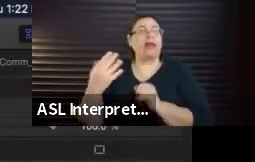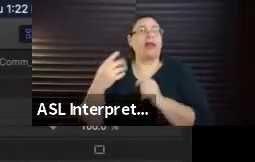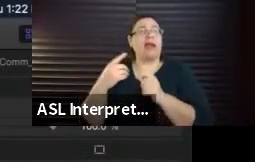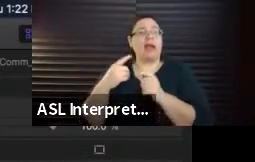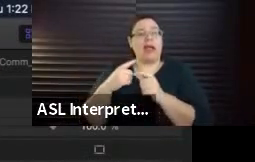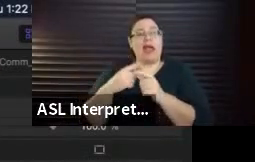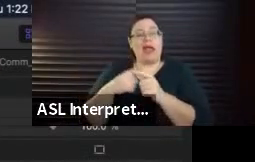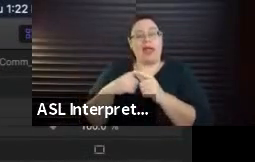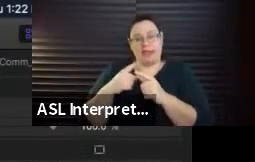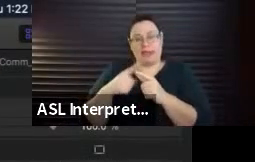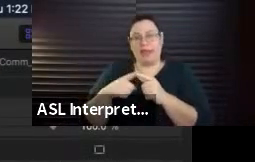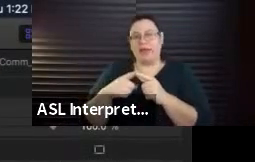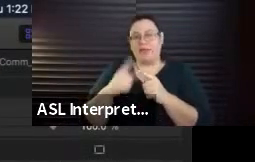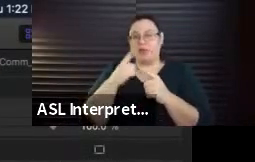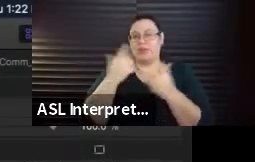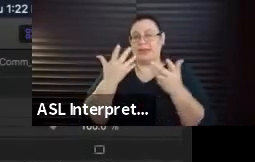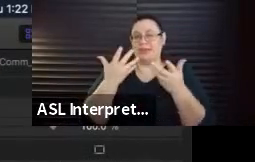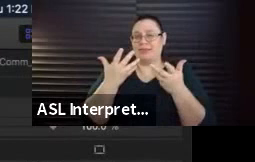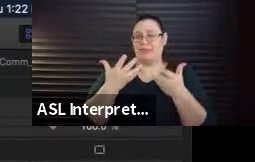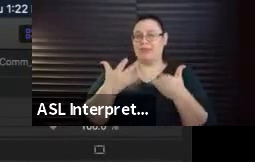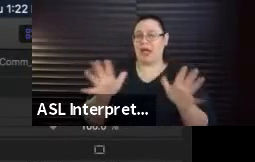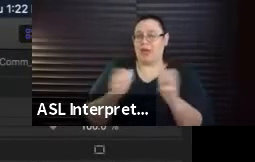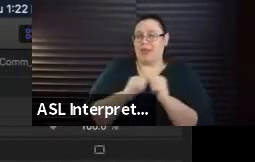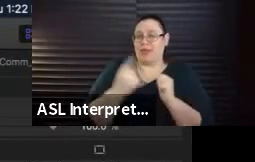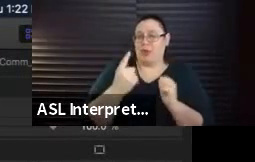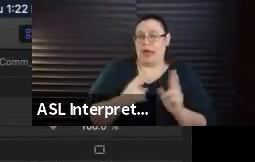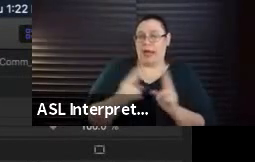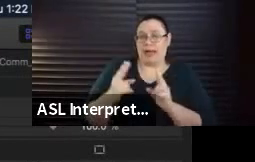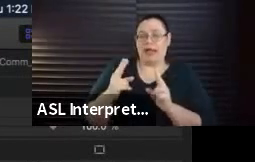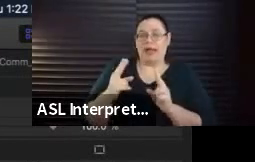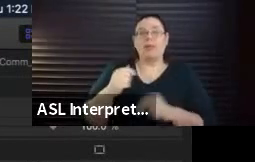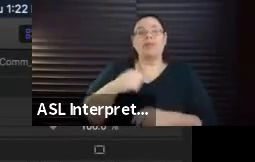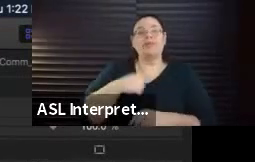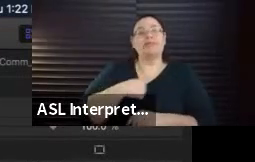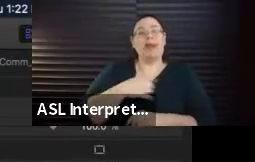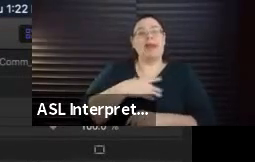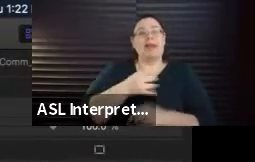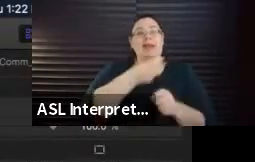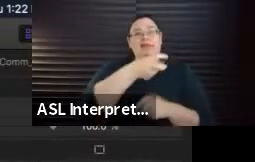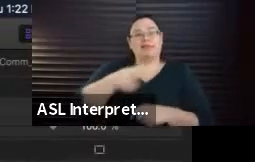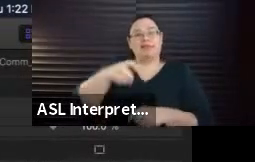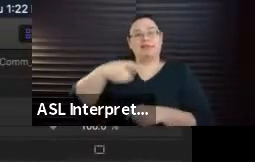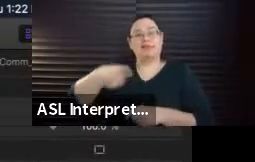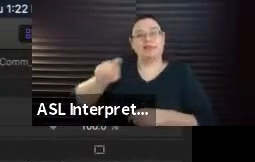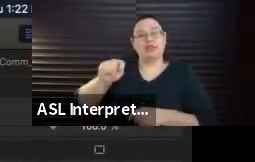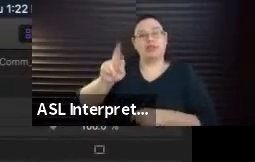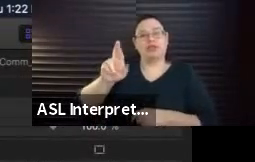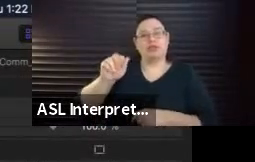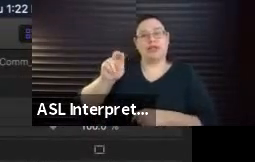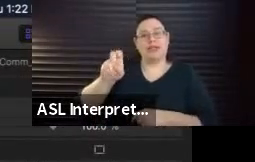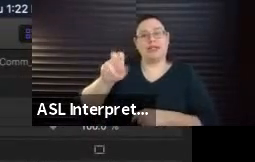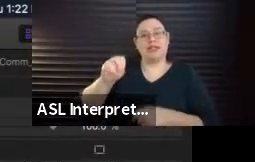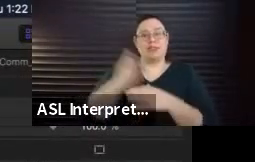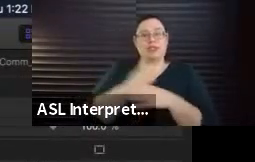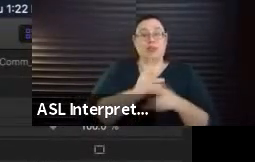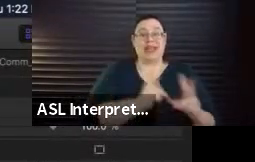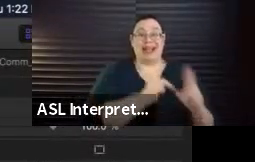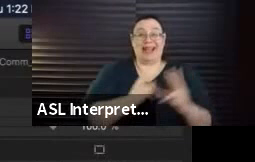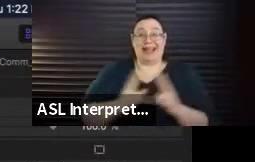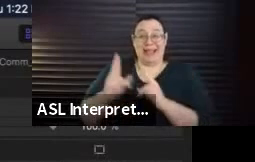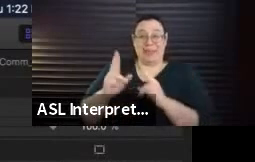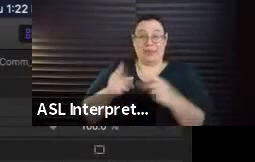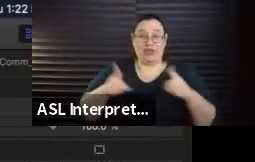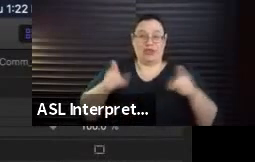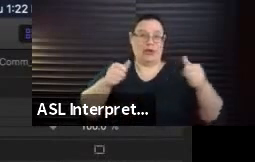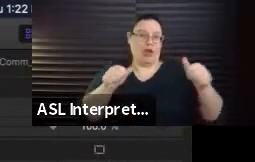this particular edit, I like to add some transitions between my clips in my audition. So I like sort